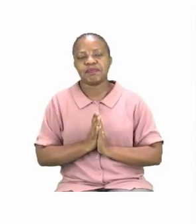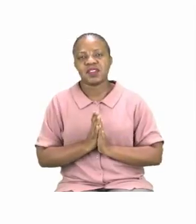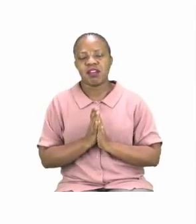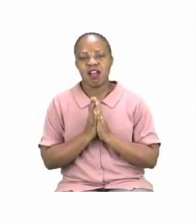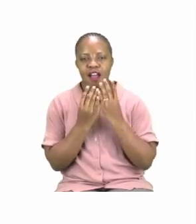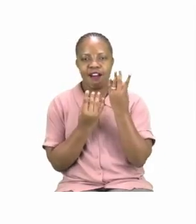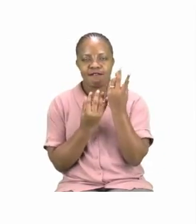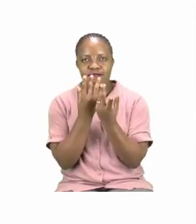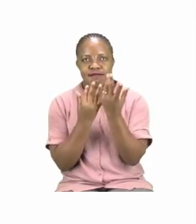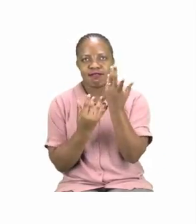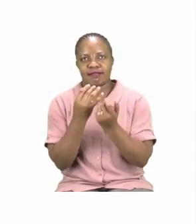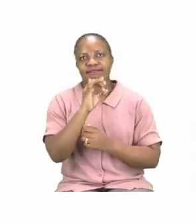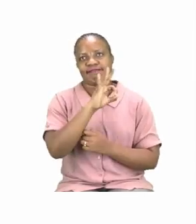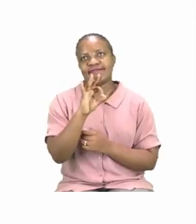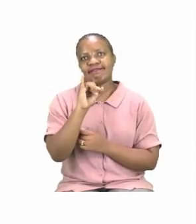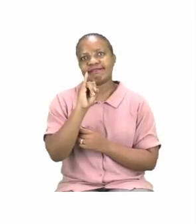fire.